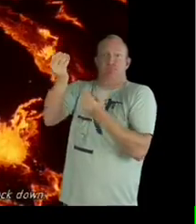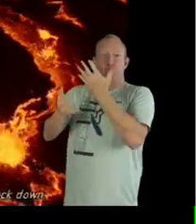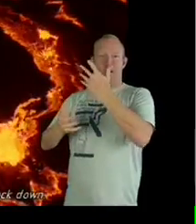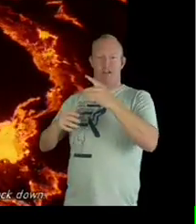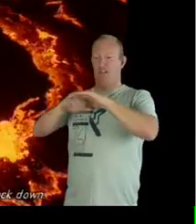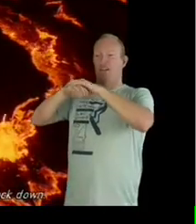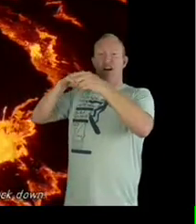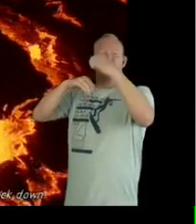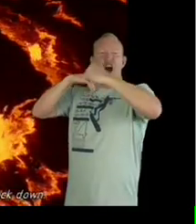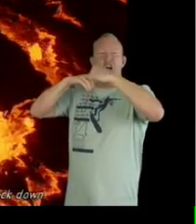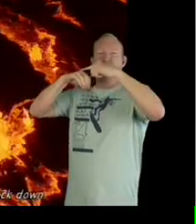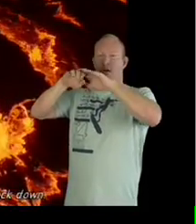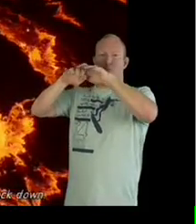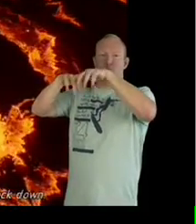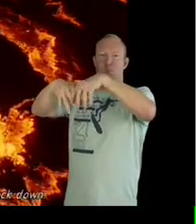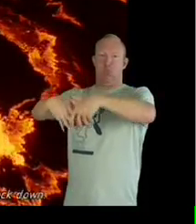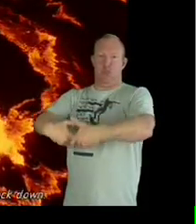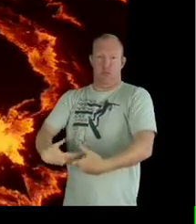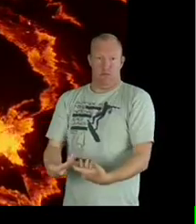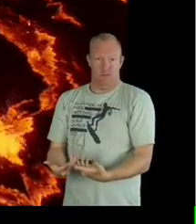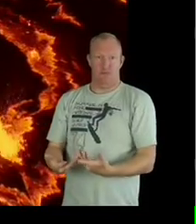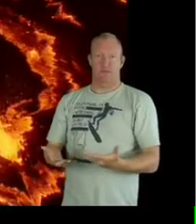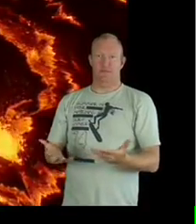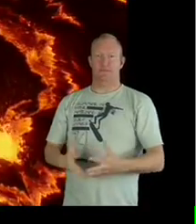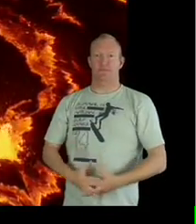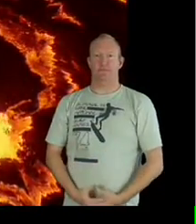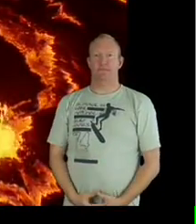Finally, the crust sinks back down.